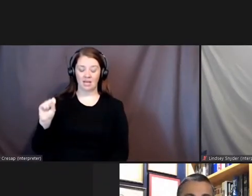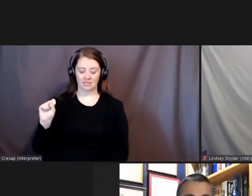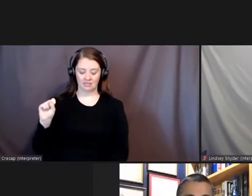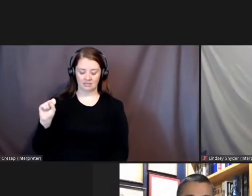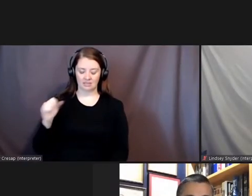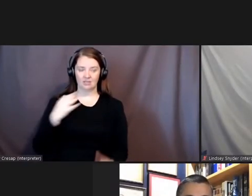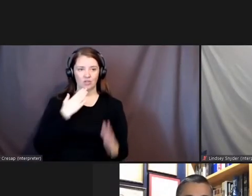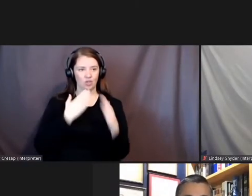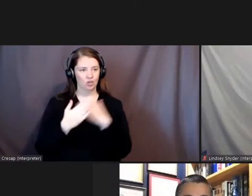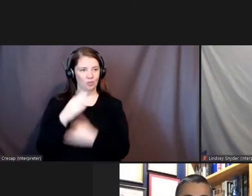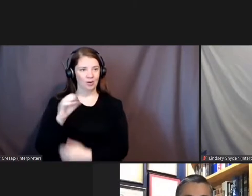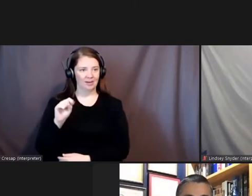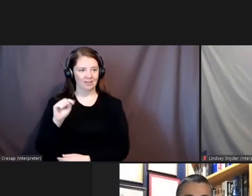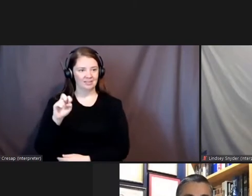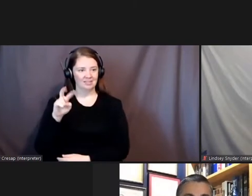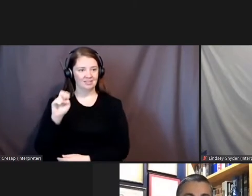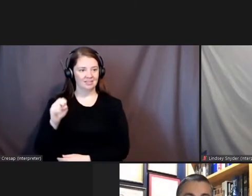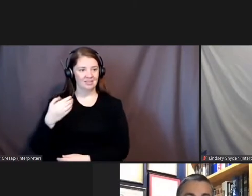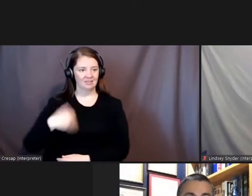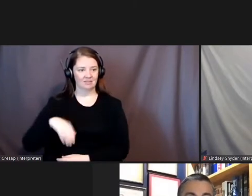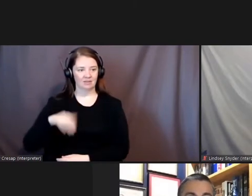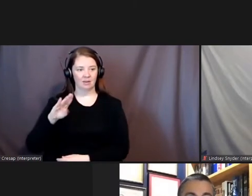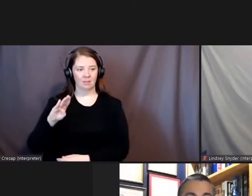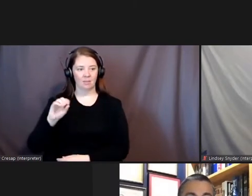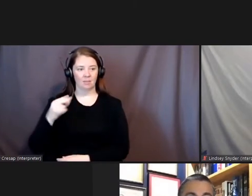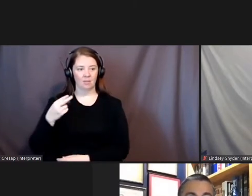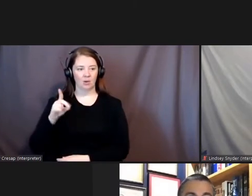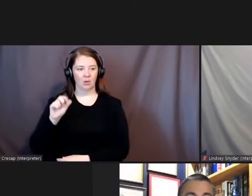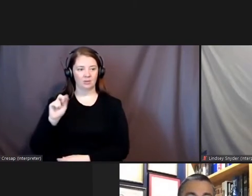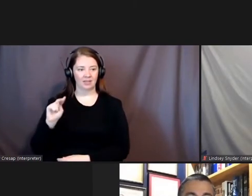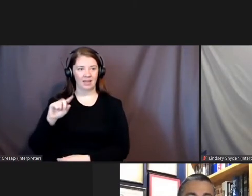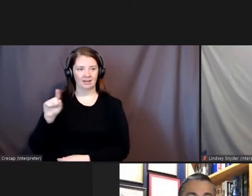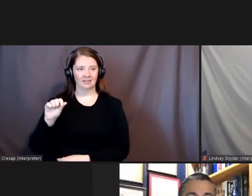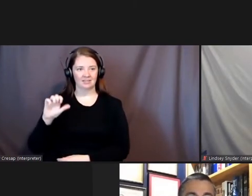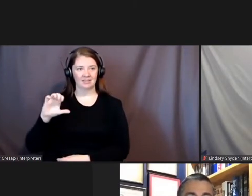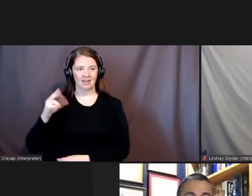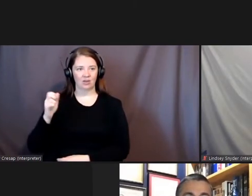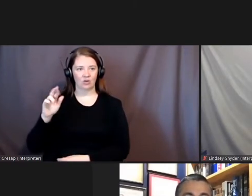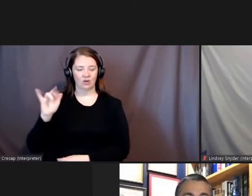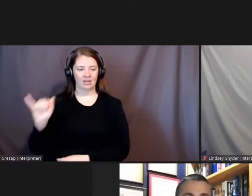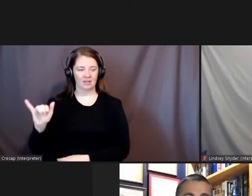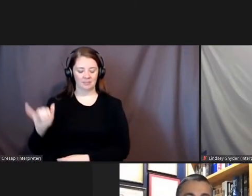Good morning, Steve. This is Bodan Zachary on behalf of Milwaukee PBS.